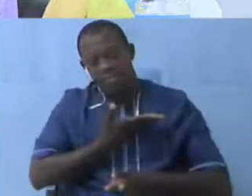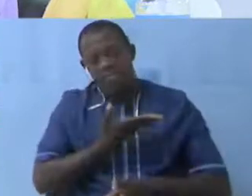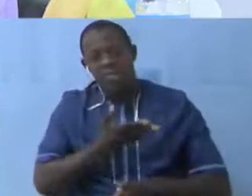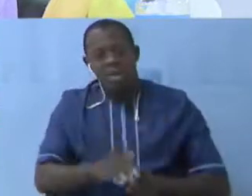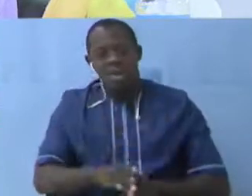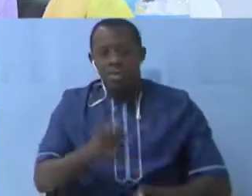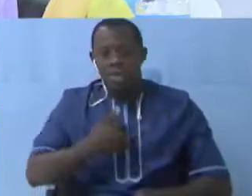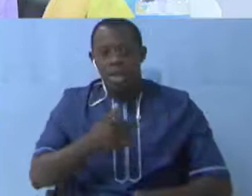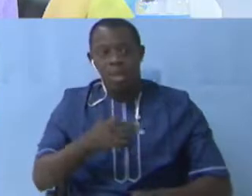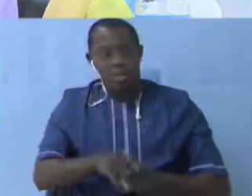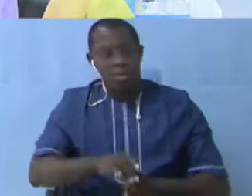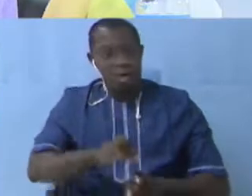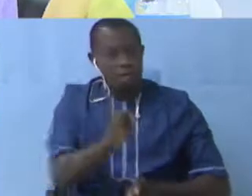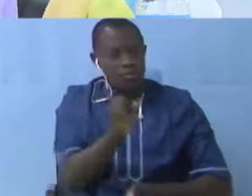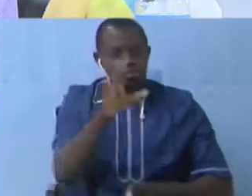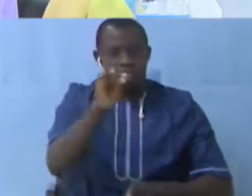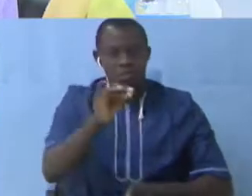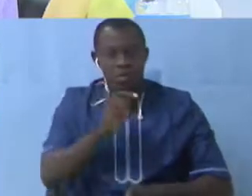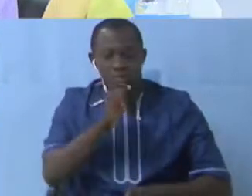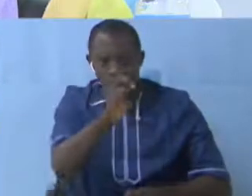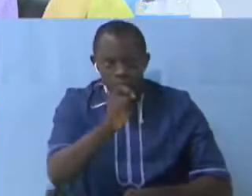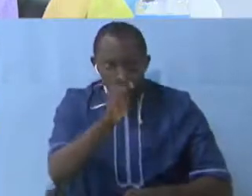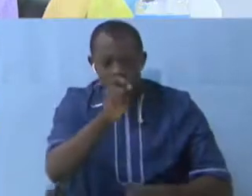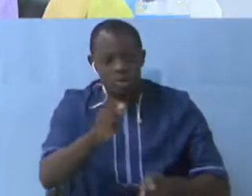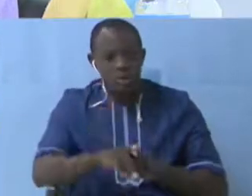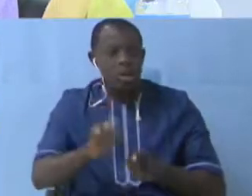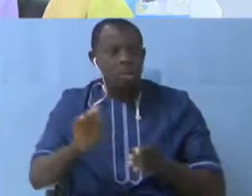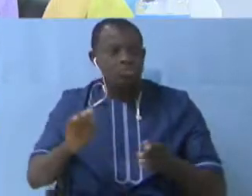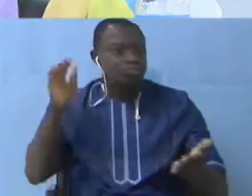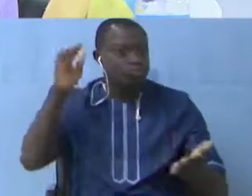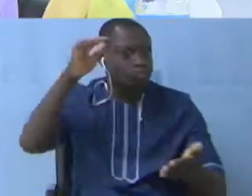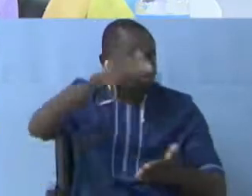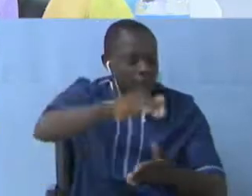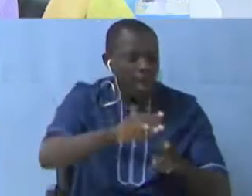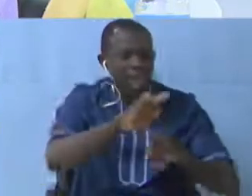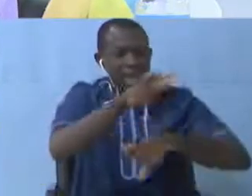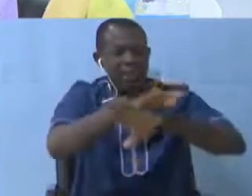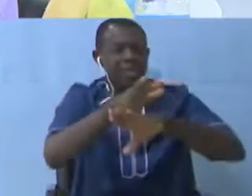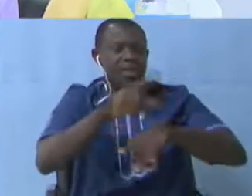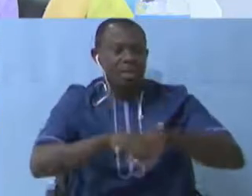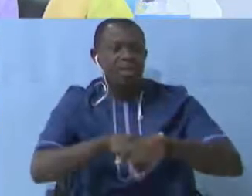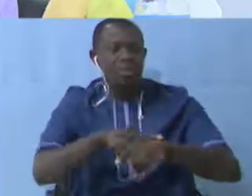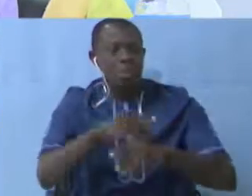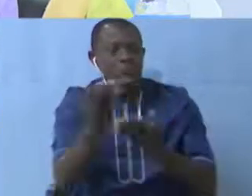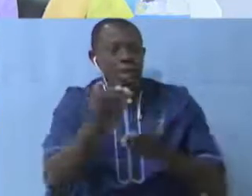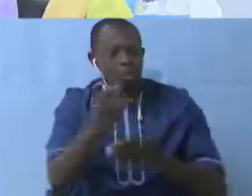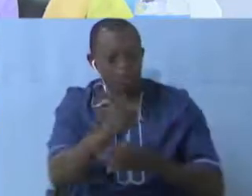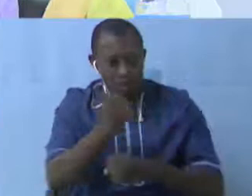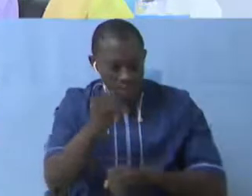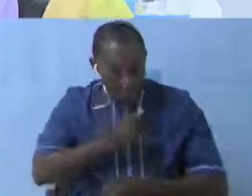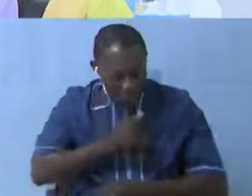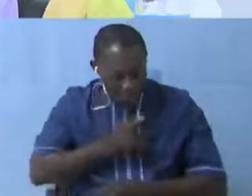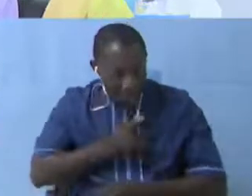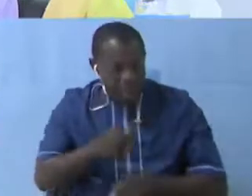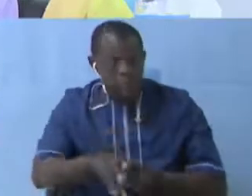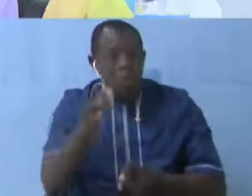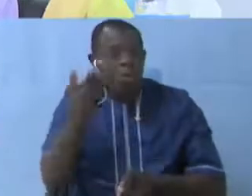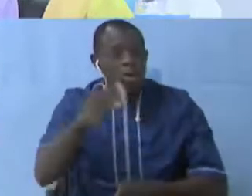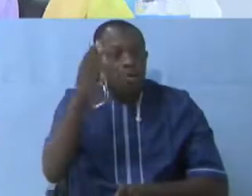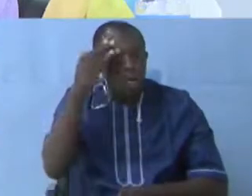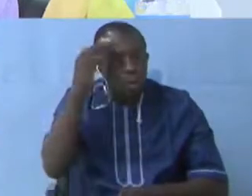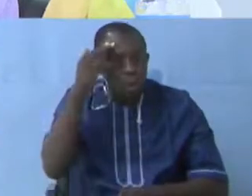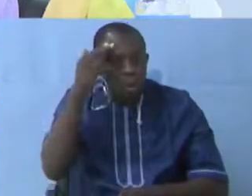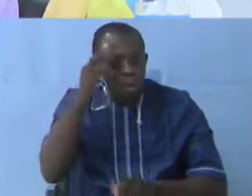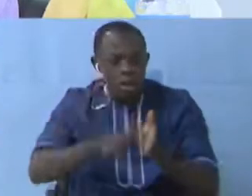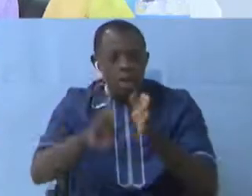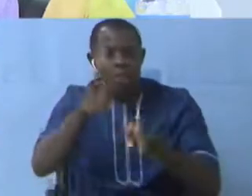I refused to do interviews until the evening because I was so scared. When we knew the results, we were very lucky that we